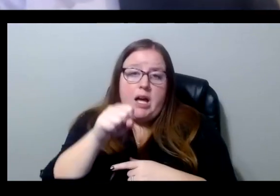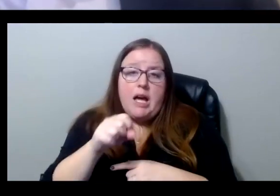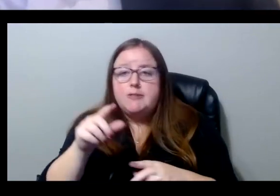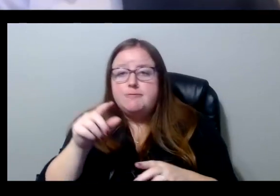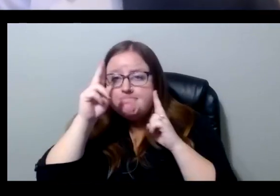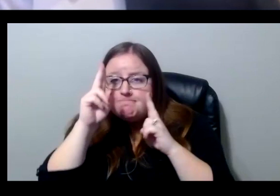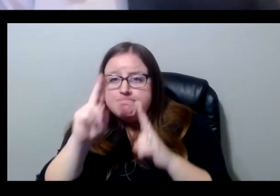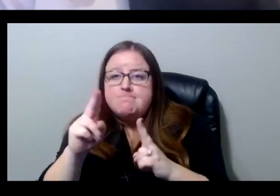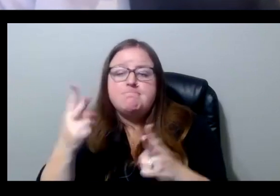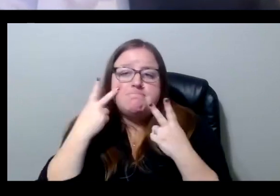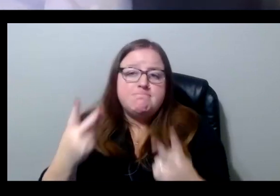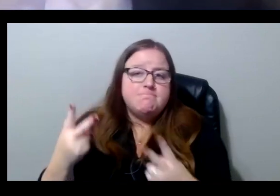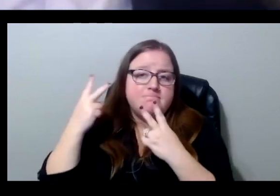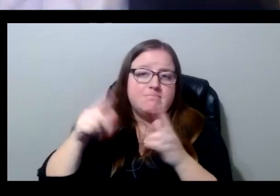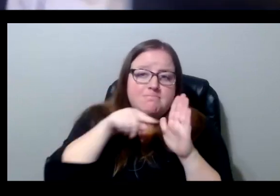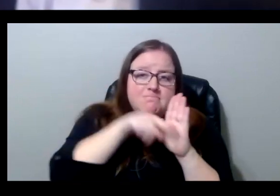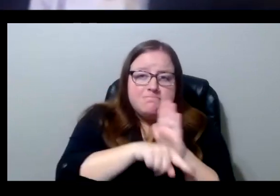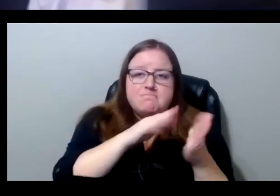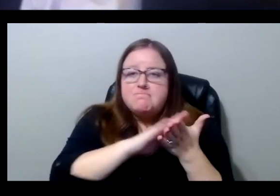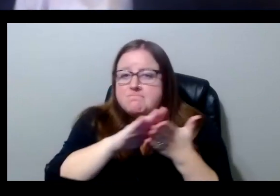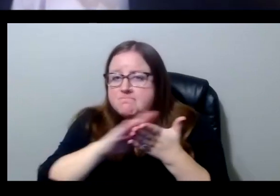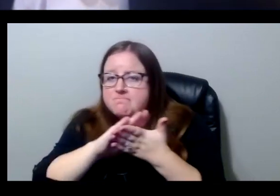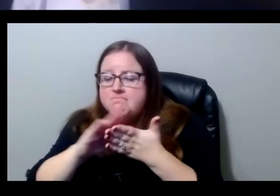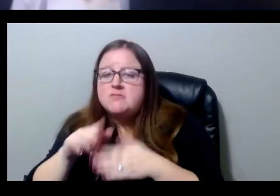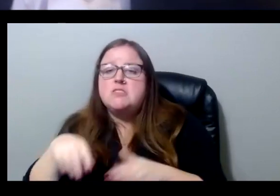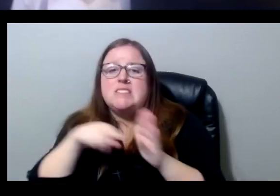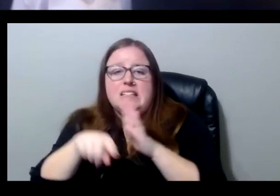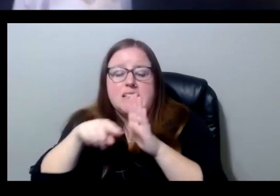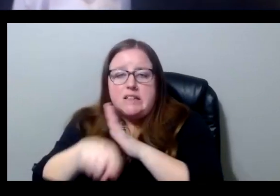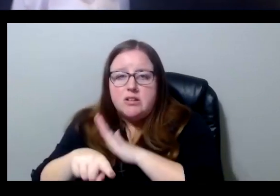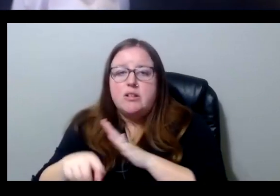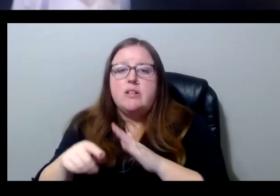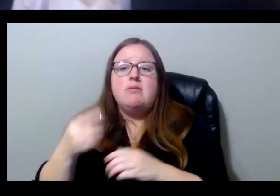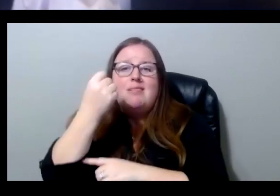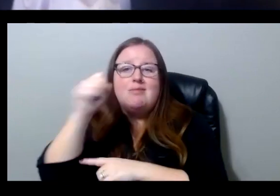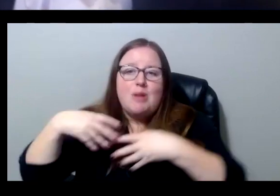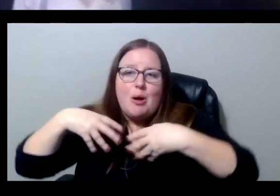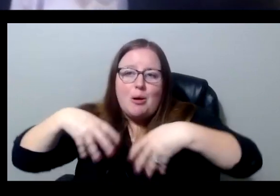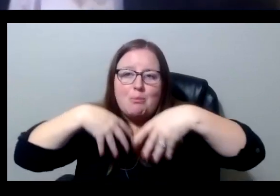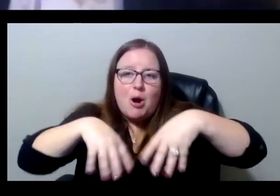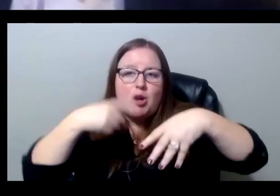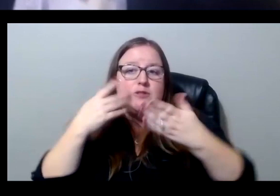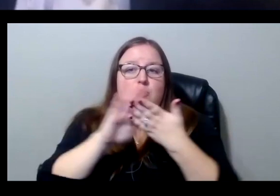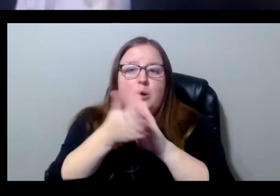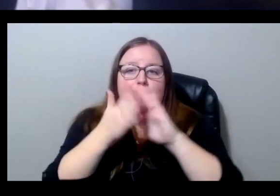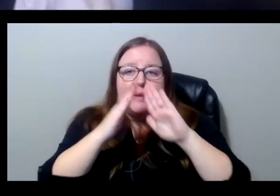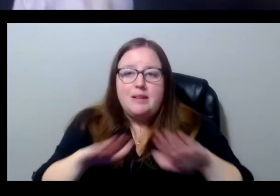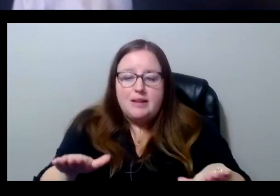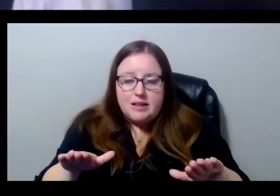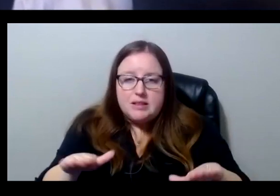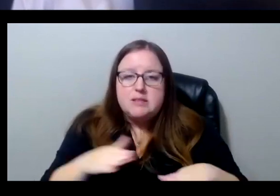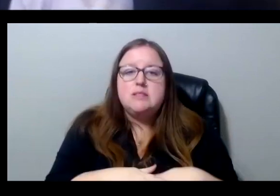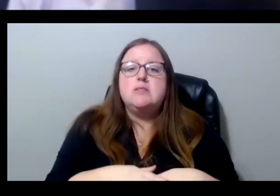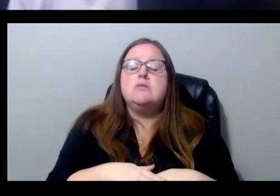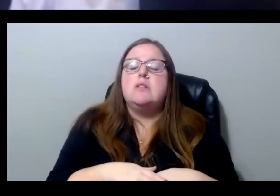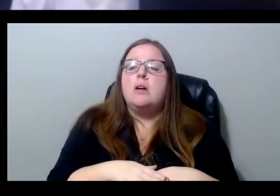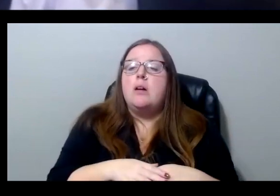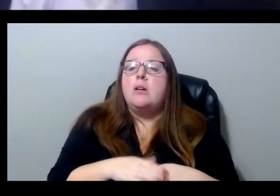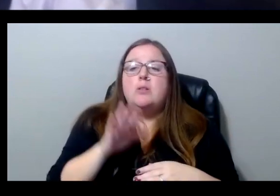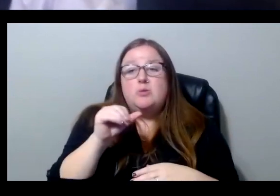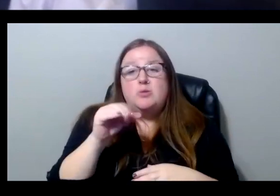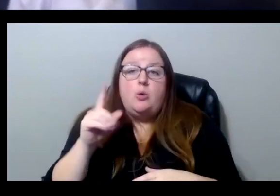I connect with lots of people worldwide who I consider allies and friends around this issue